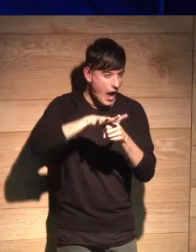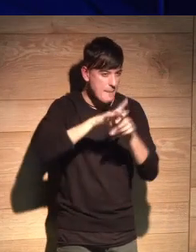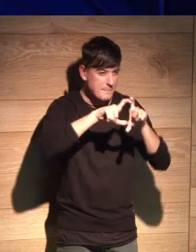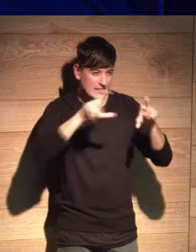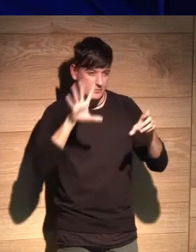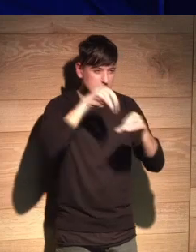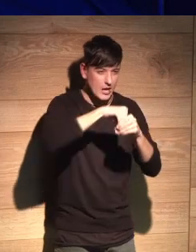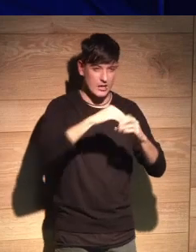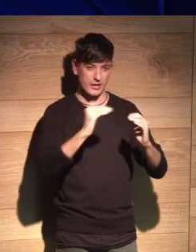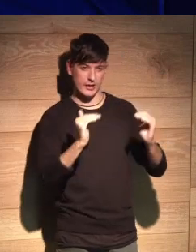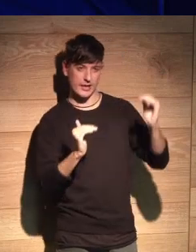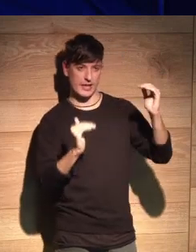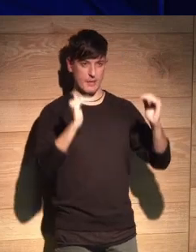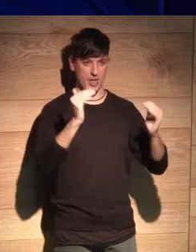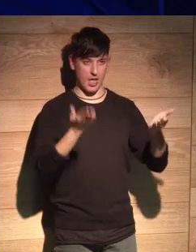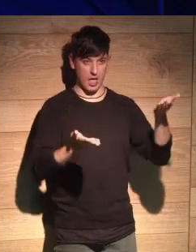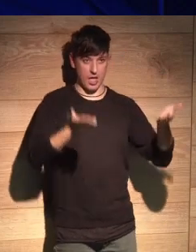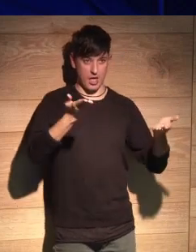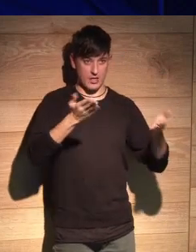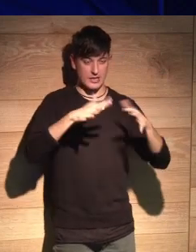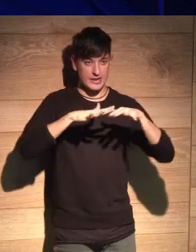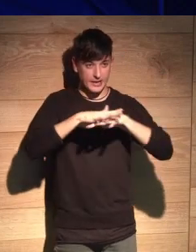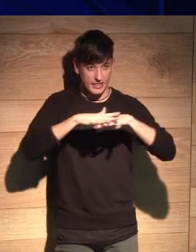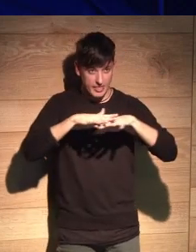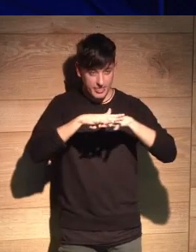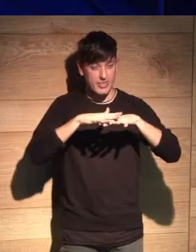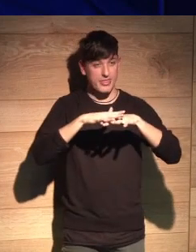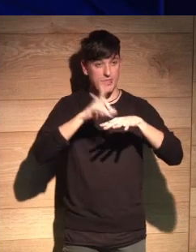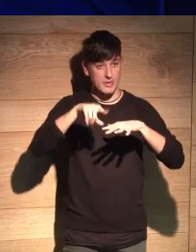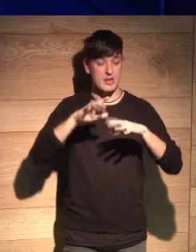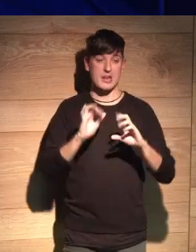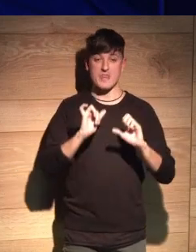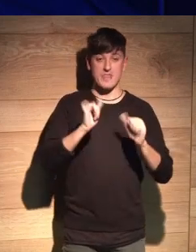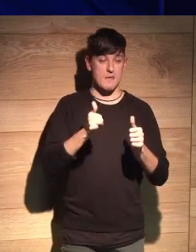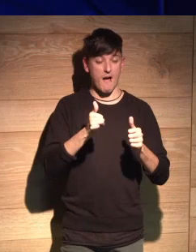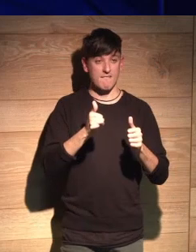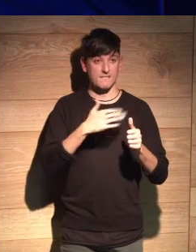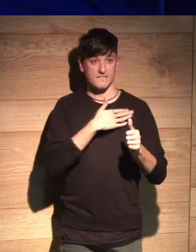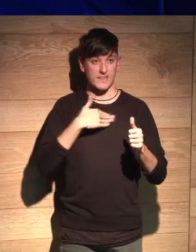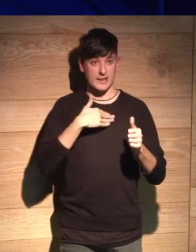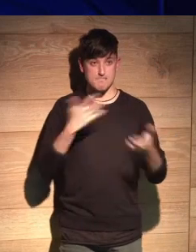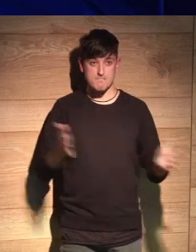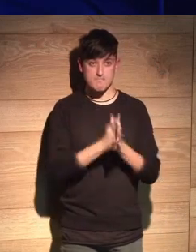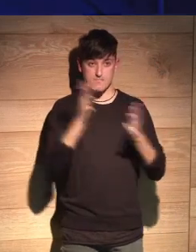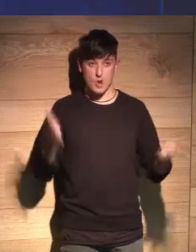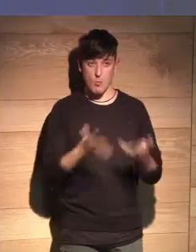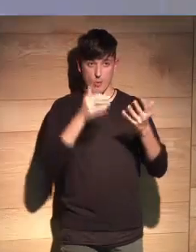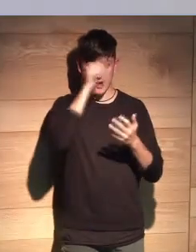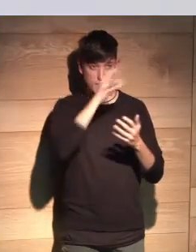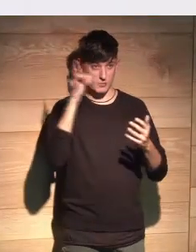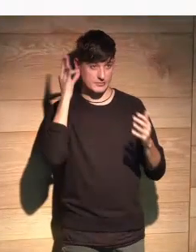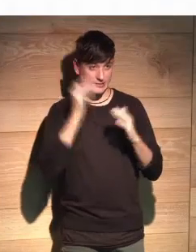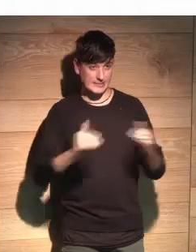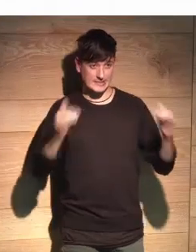the company has to be balanced. And we, ABB Network, initiatives that promote gender equality